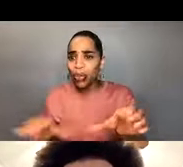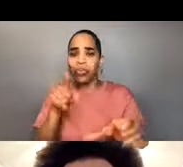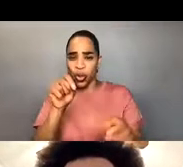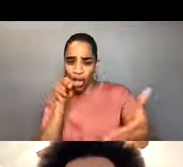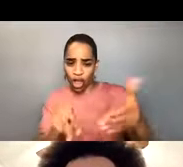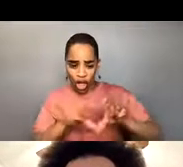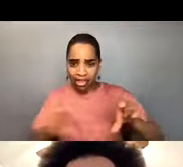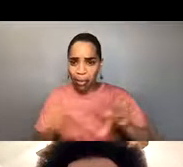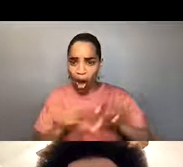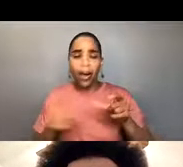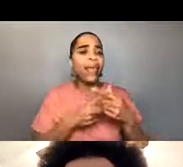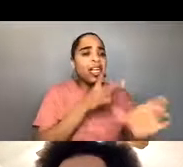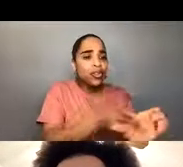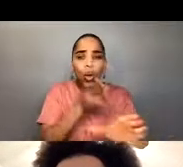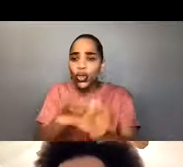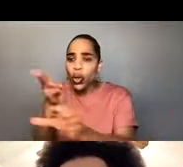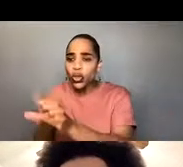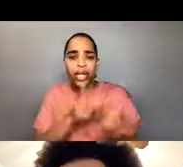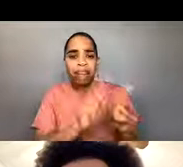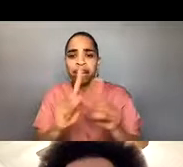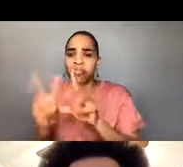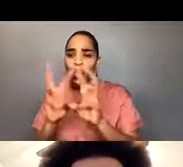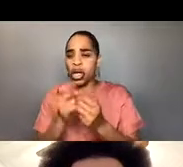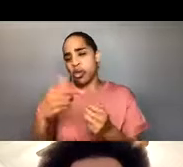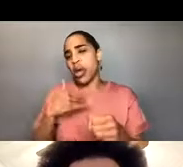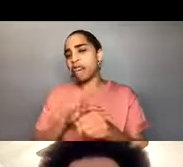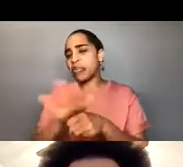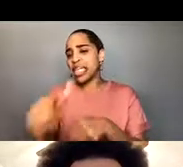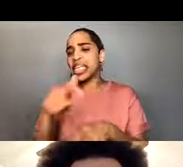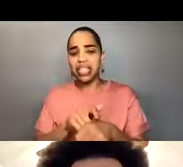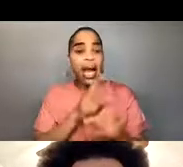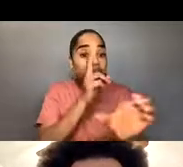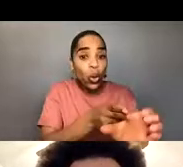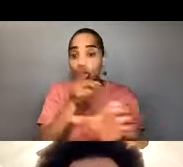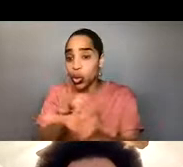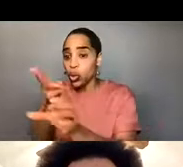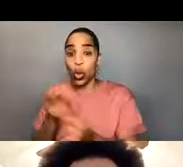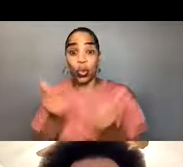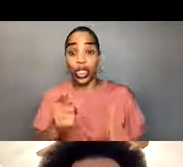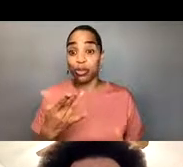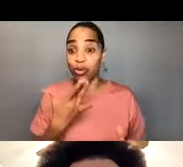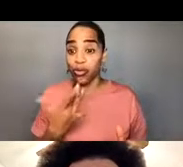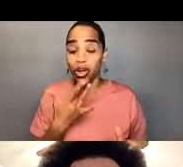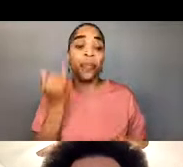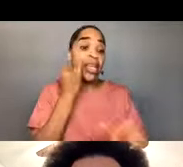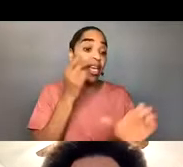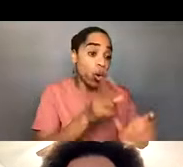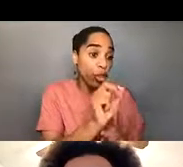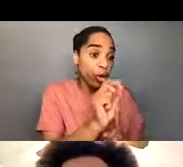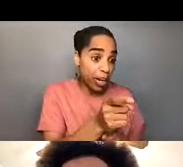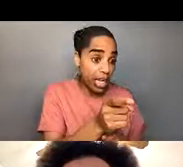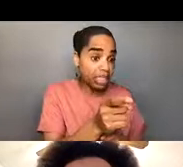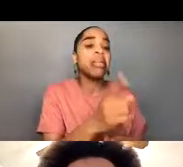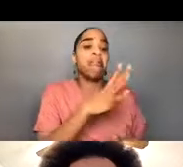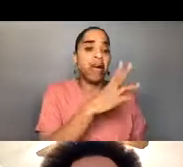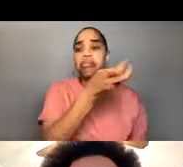screen, join the workshop, and we have some time too, as well, but join the workshop of your choice. If you join a 30-minute session, feel free to join the